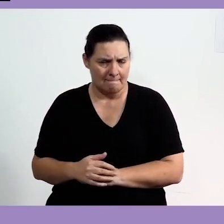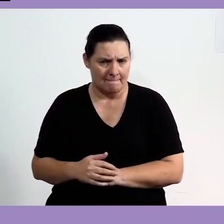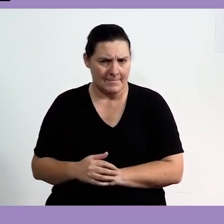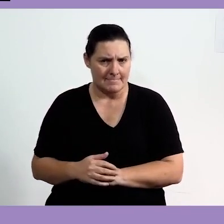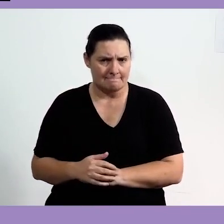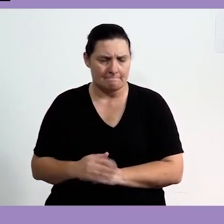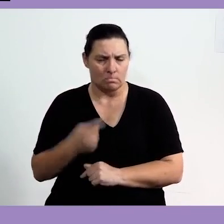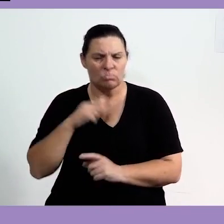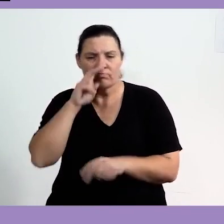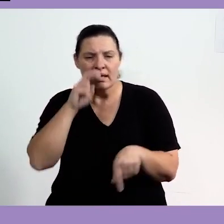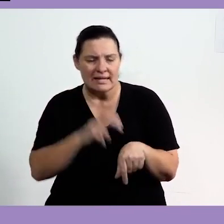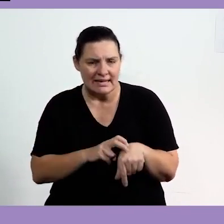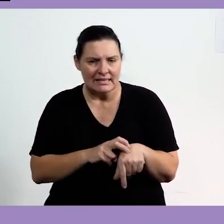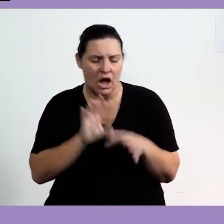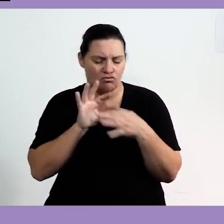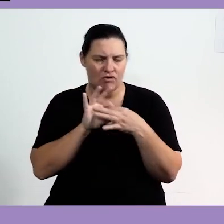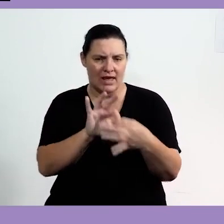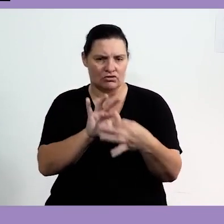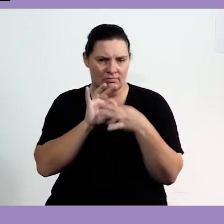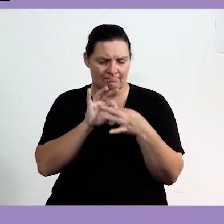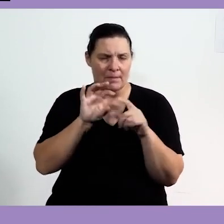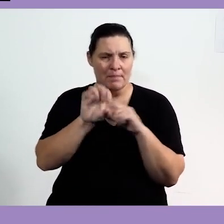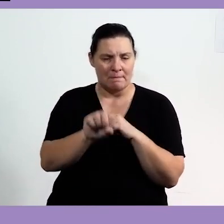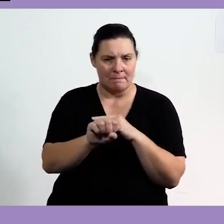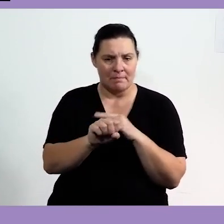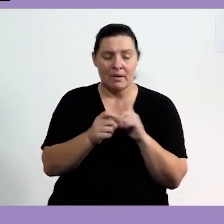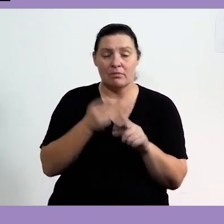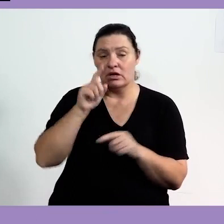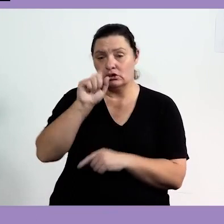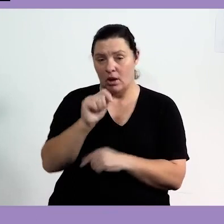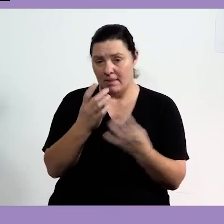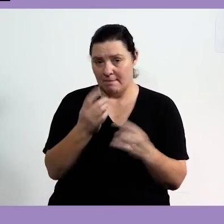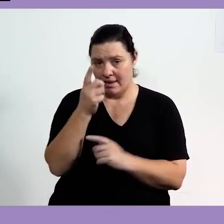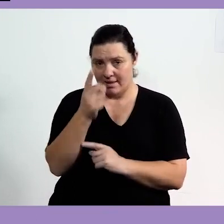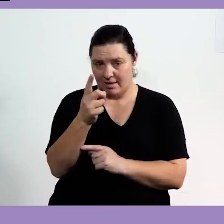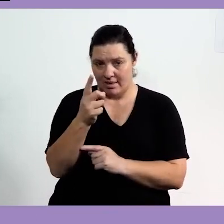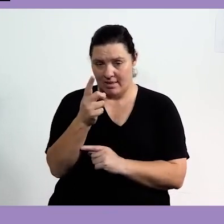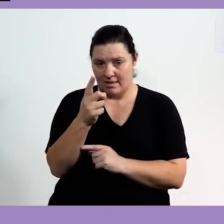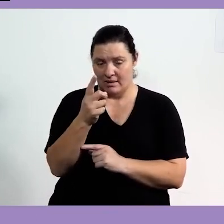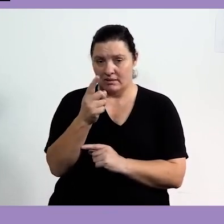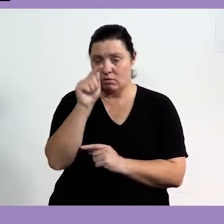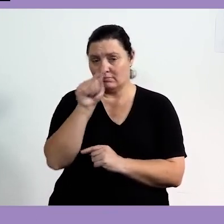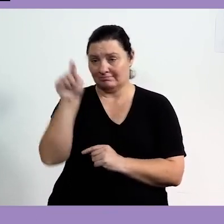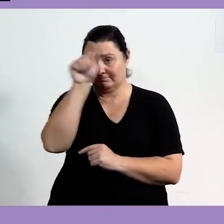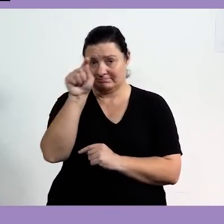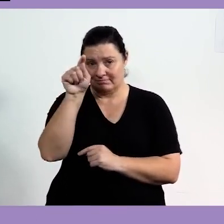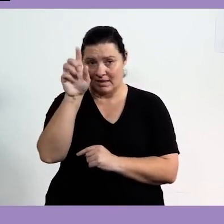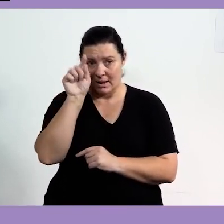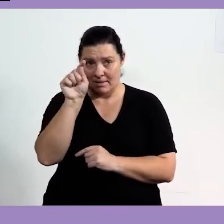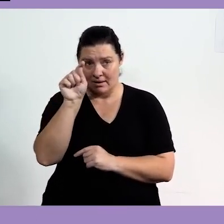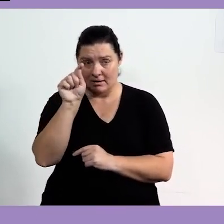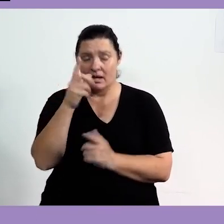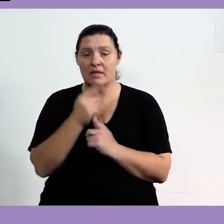43? We need to find the relationship between the term number, which is the one up